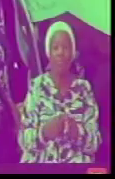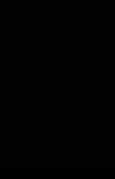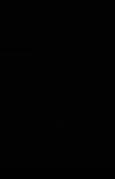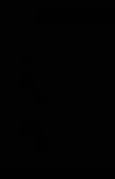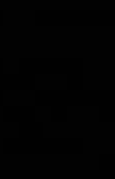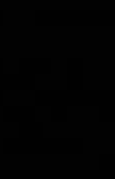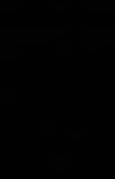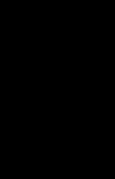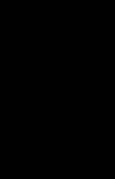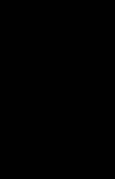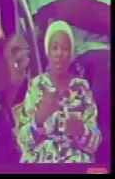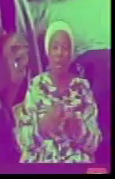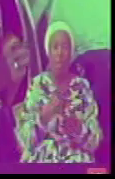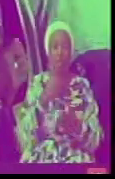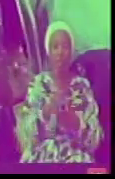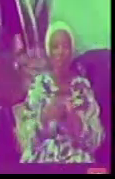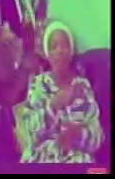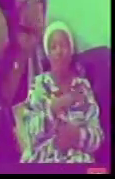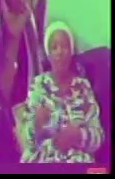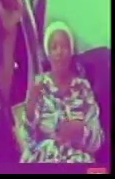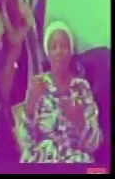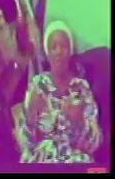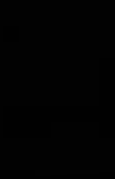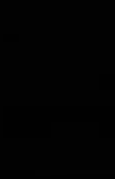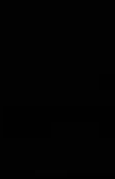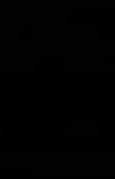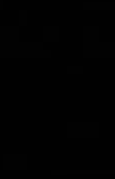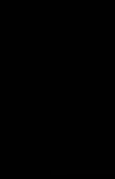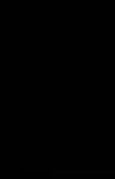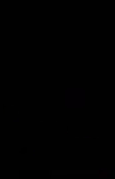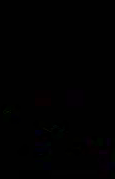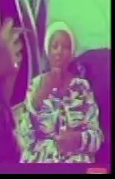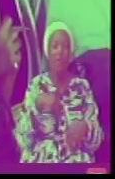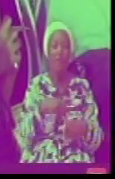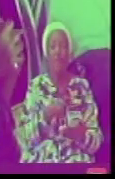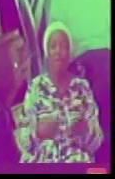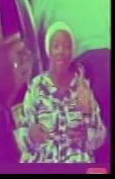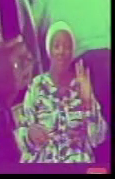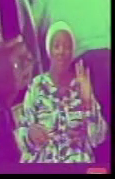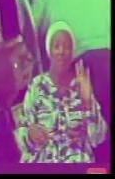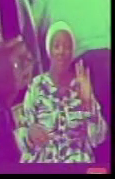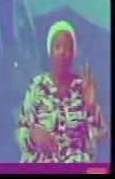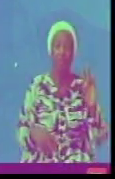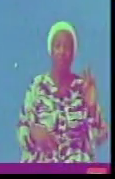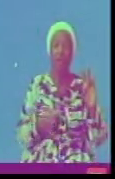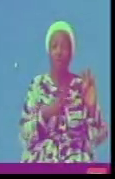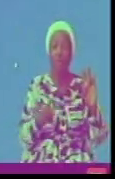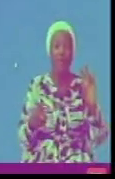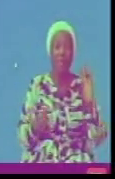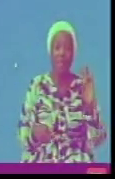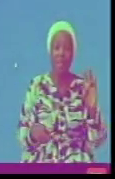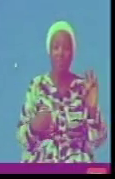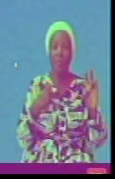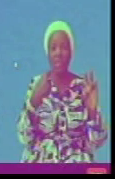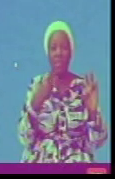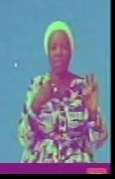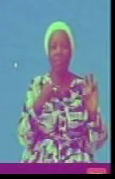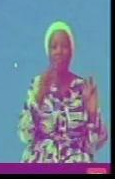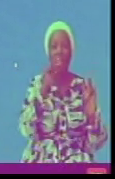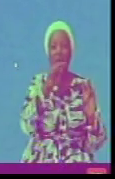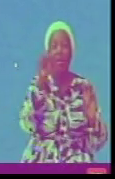next verse now. We're told in verse 7. It says in verse 7, therefore the